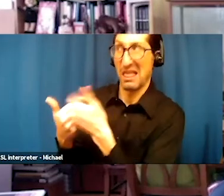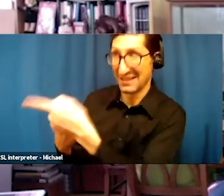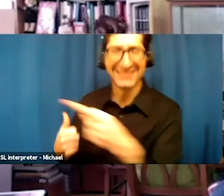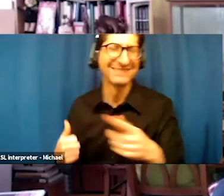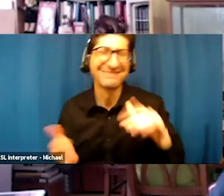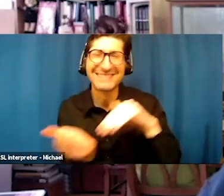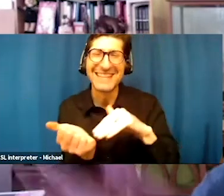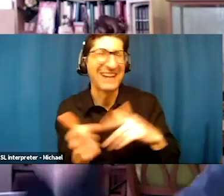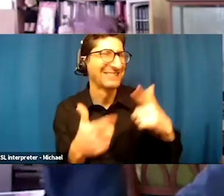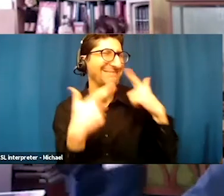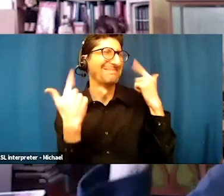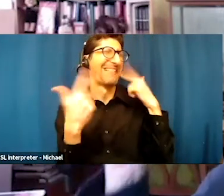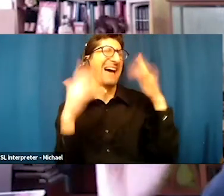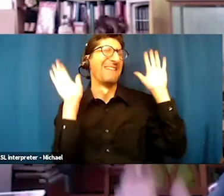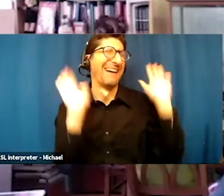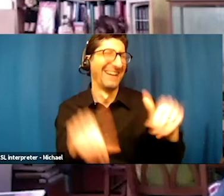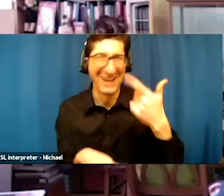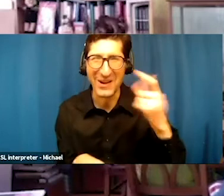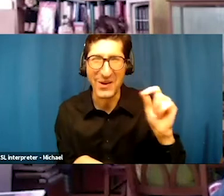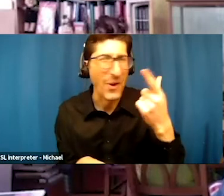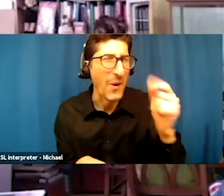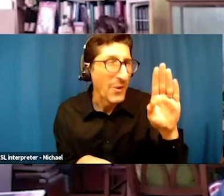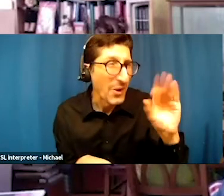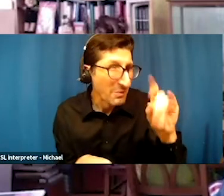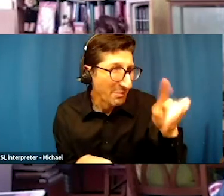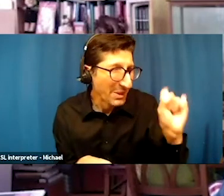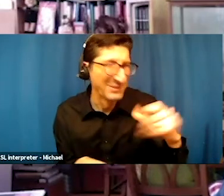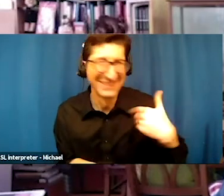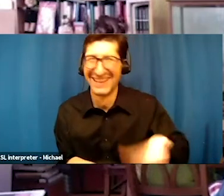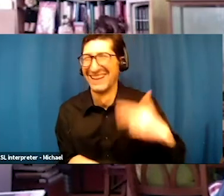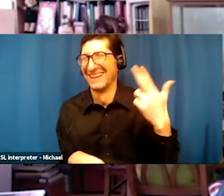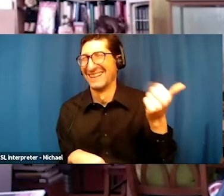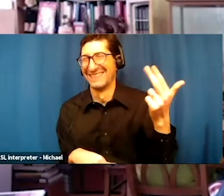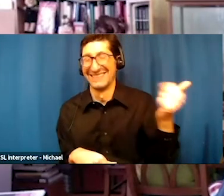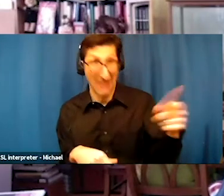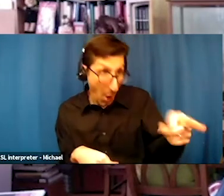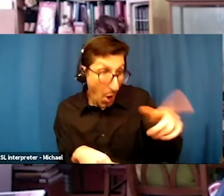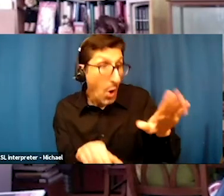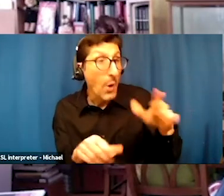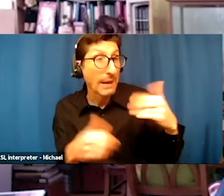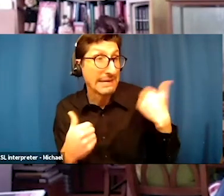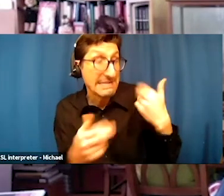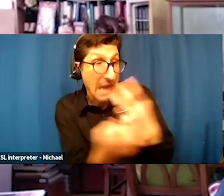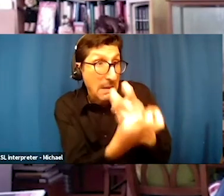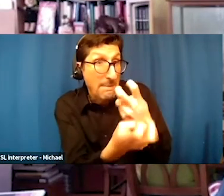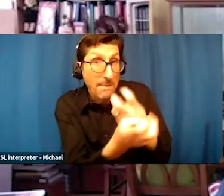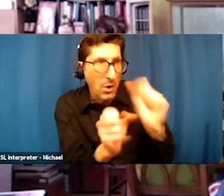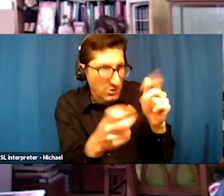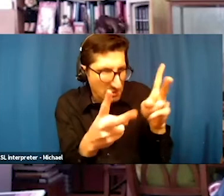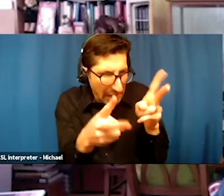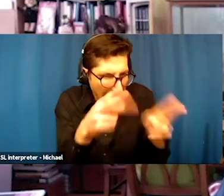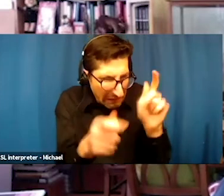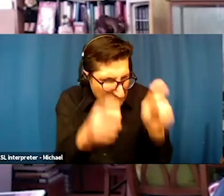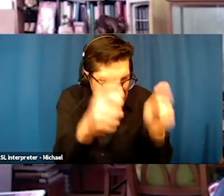delight. Go-go boots, he roared. He said that young bones could be pruned and shaped like bonsai trees,